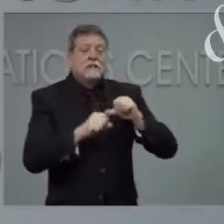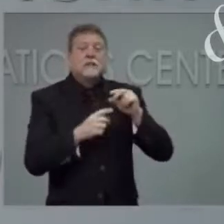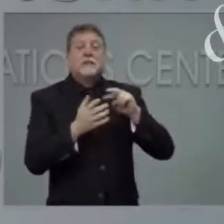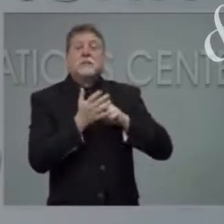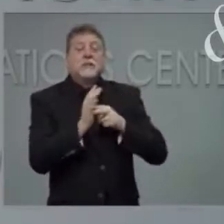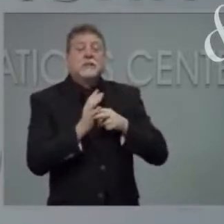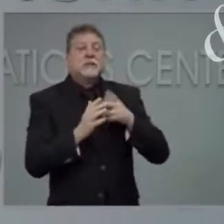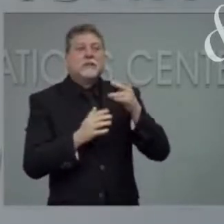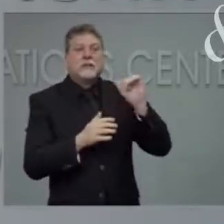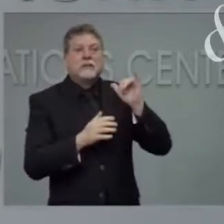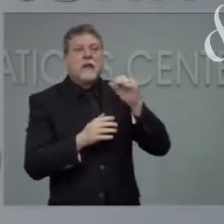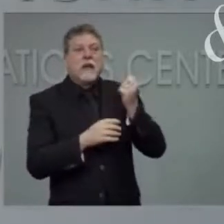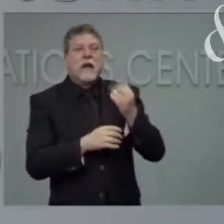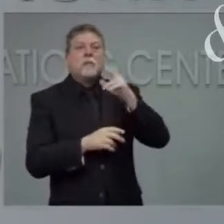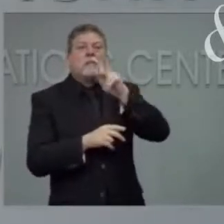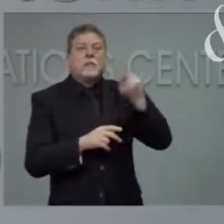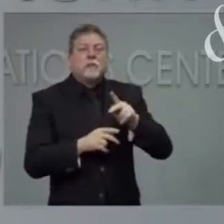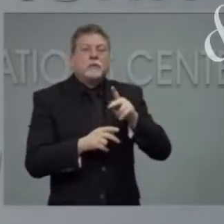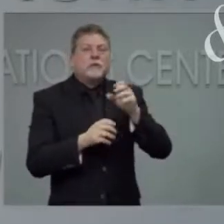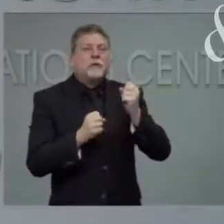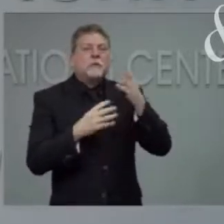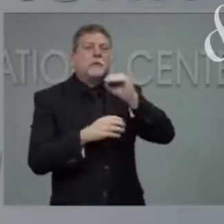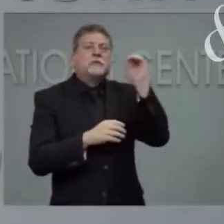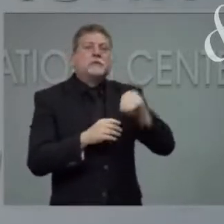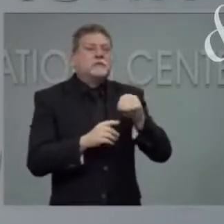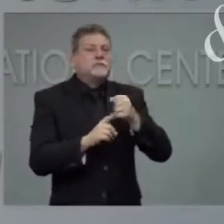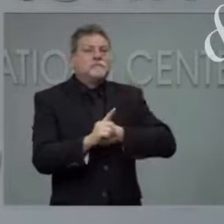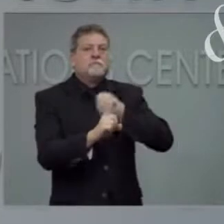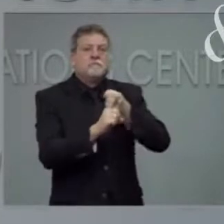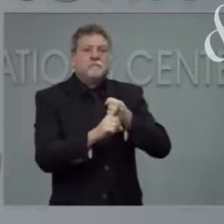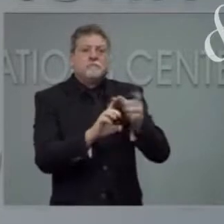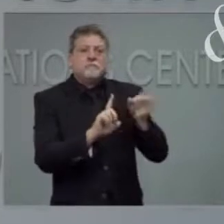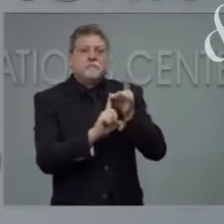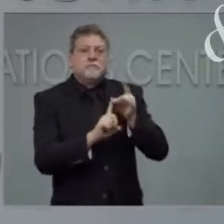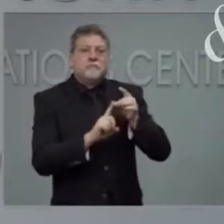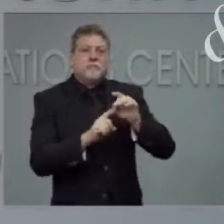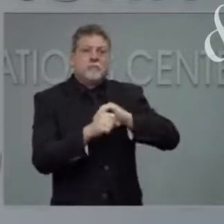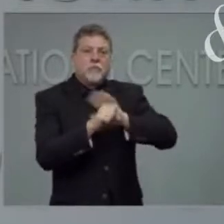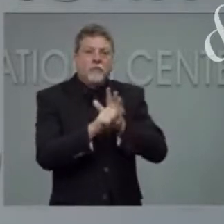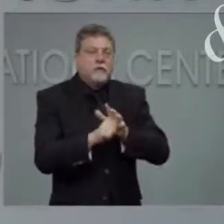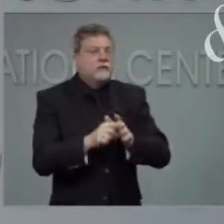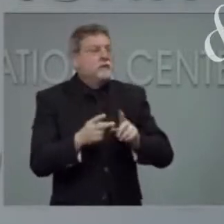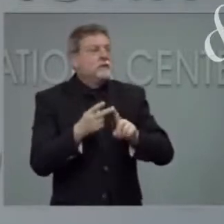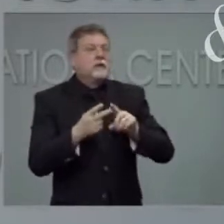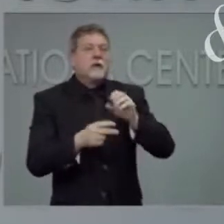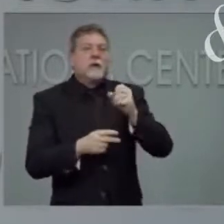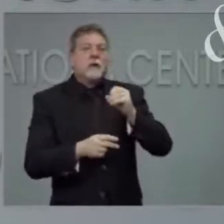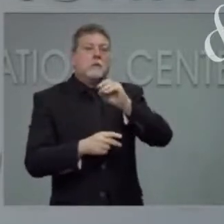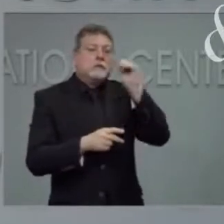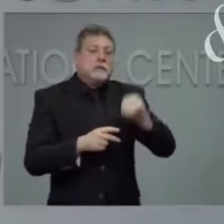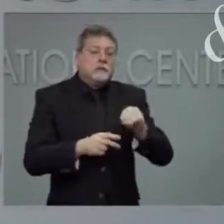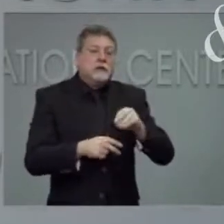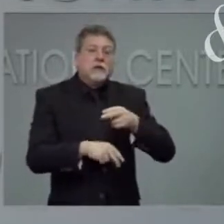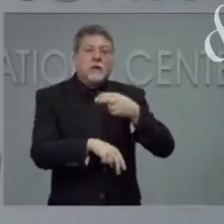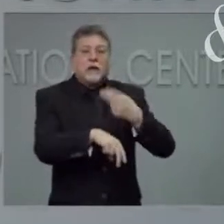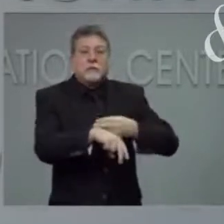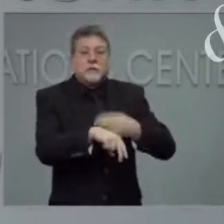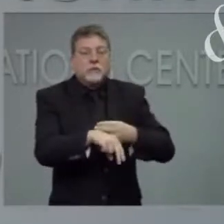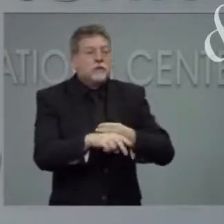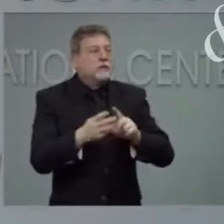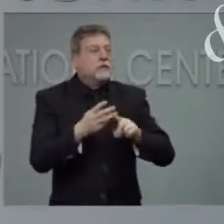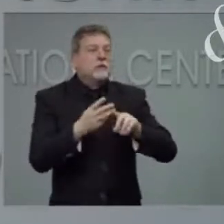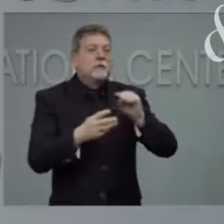number of people in the hospital. Those are the data that we are going to continue